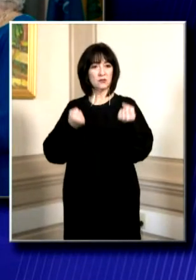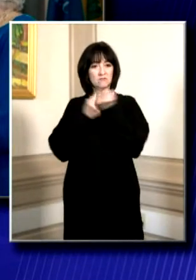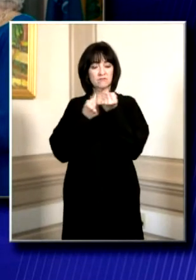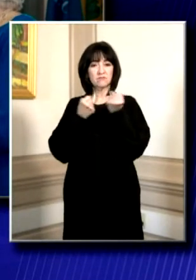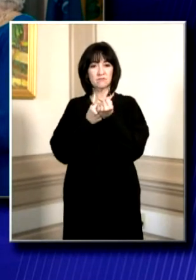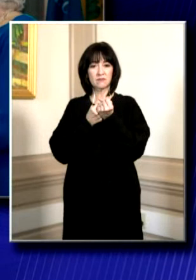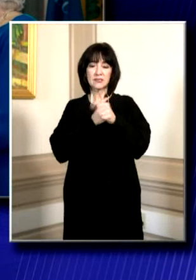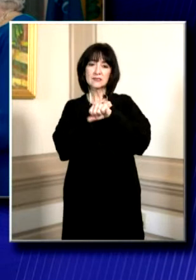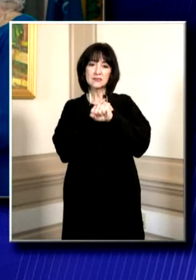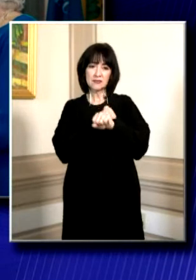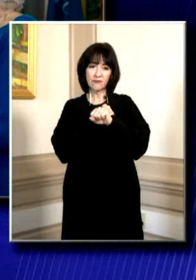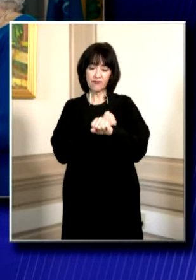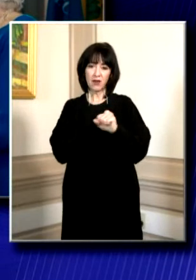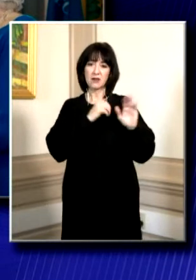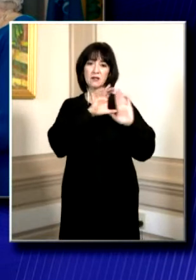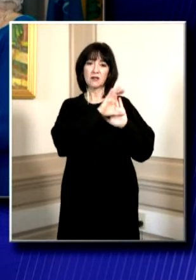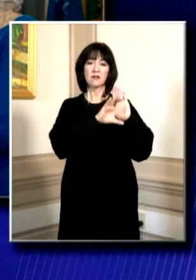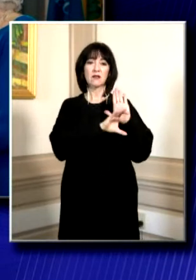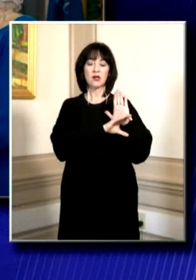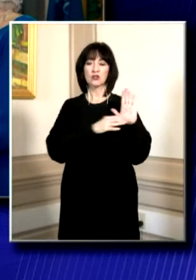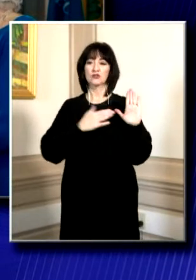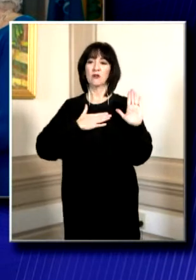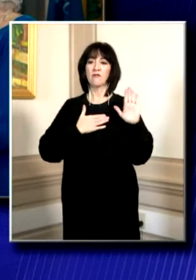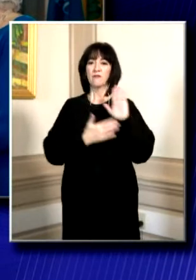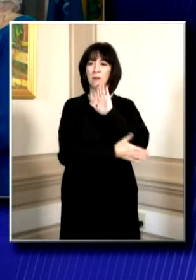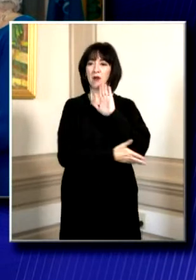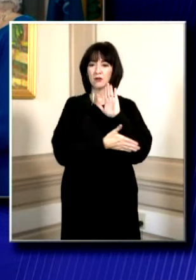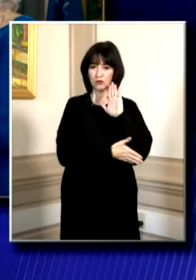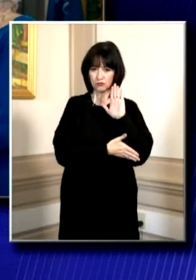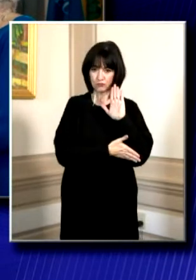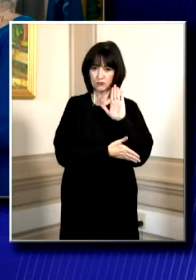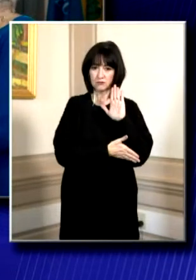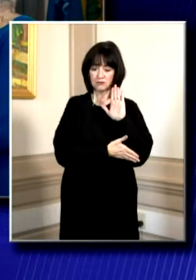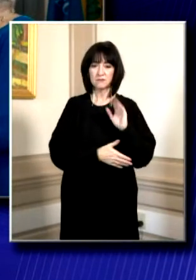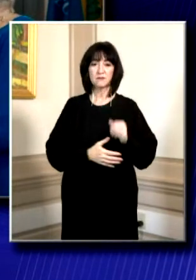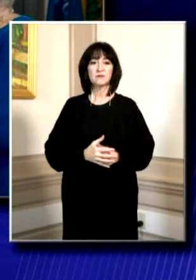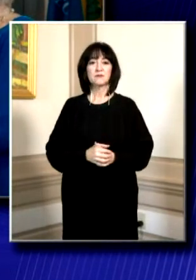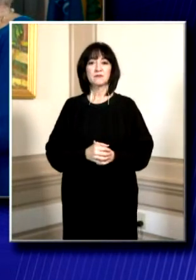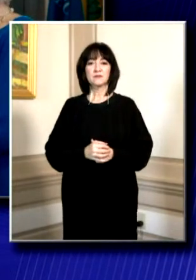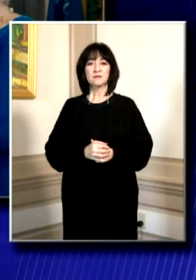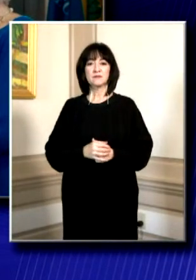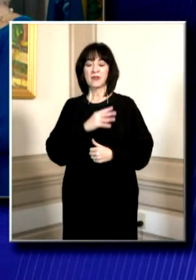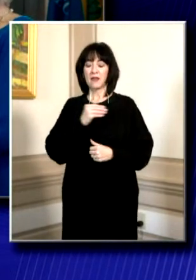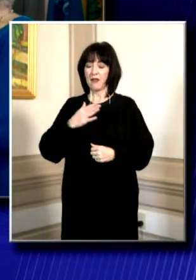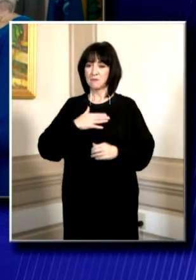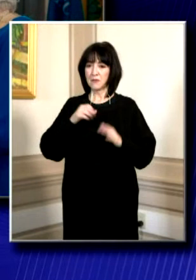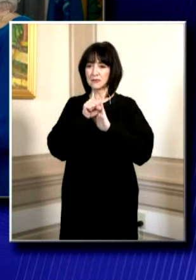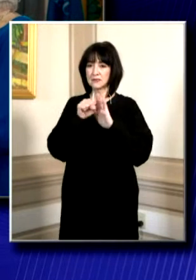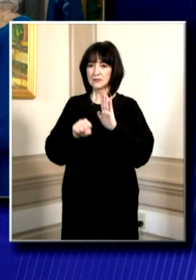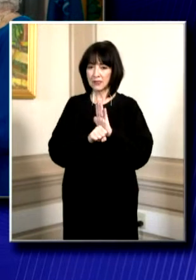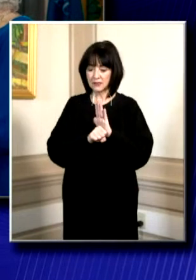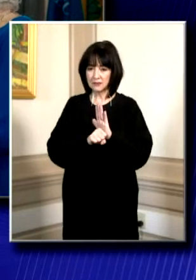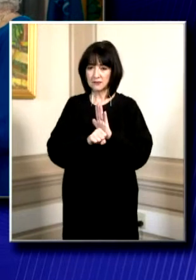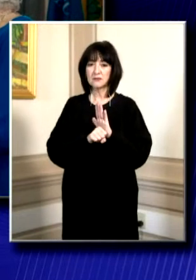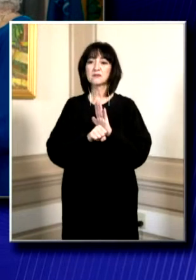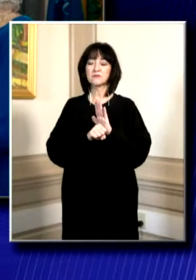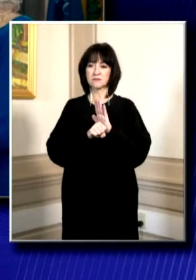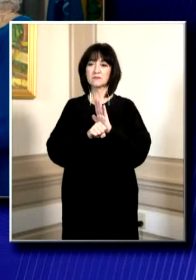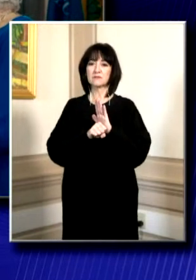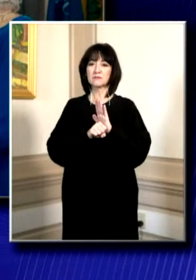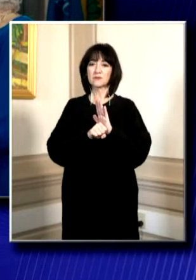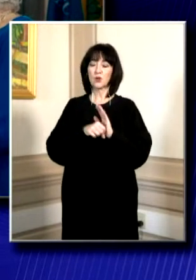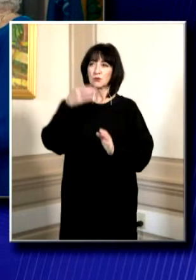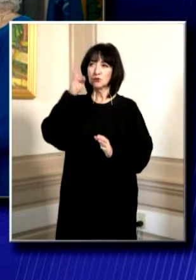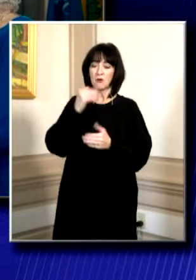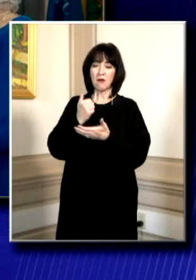the constitutions of my country and my state. the constitutions of my country and my state. So help me God.